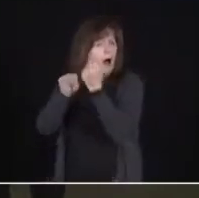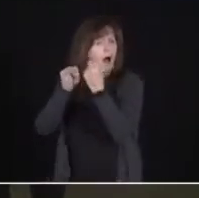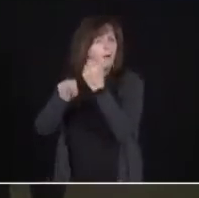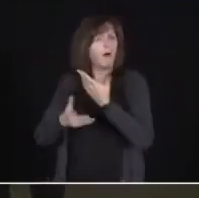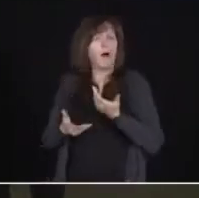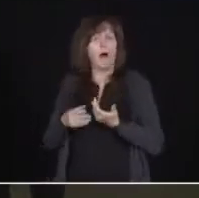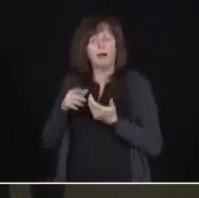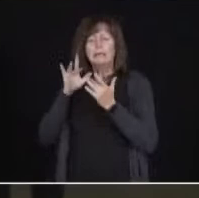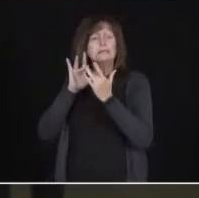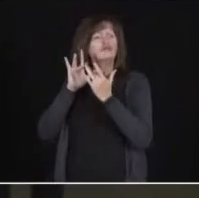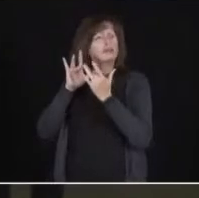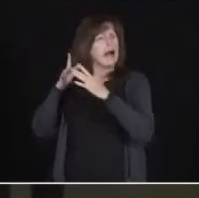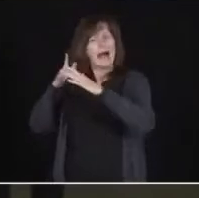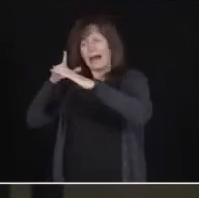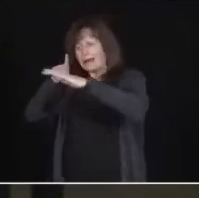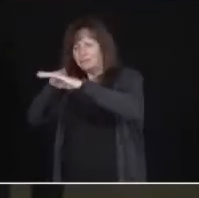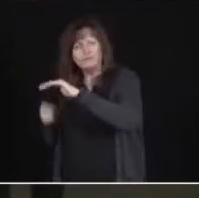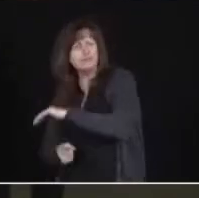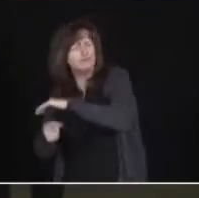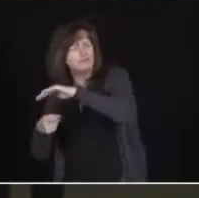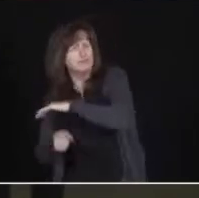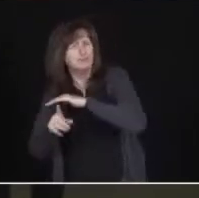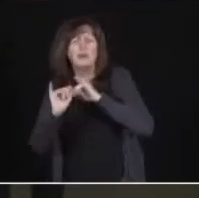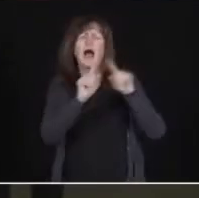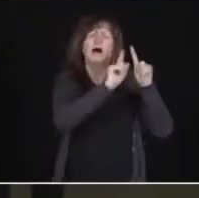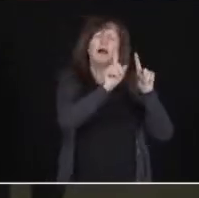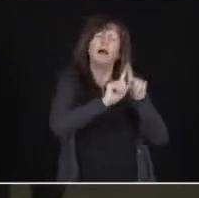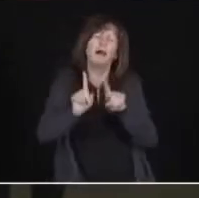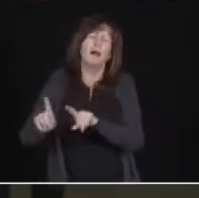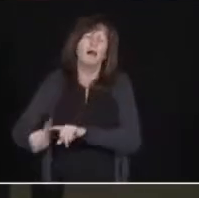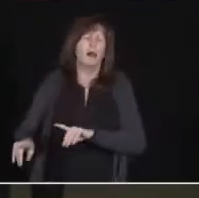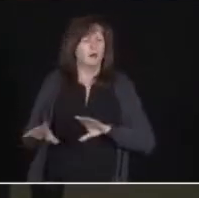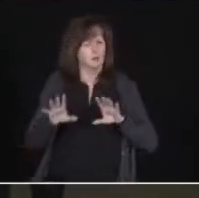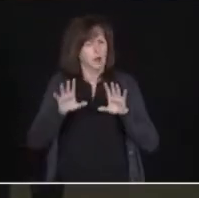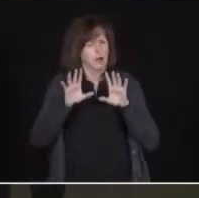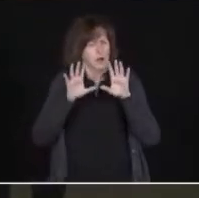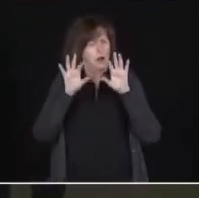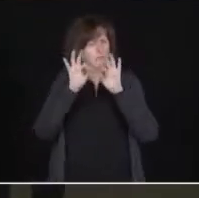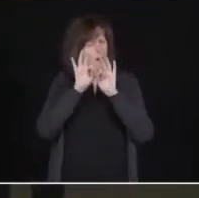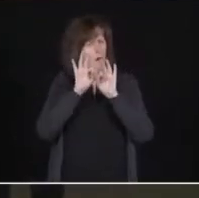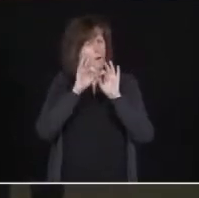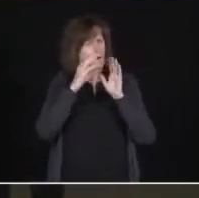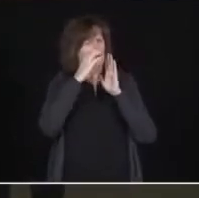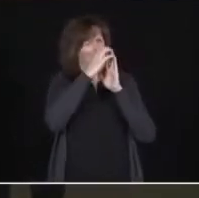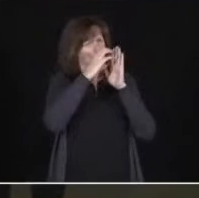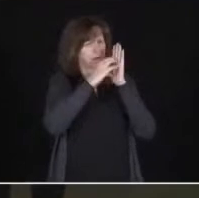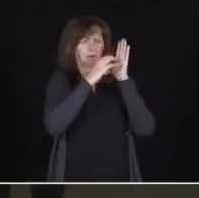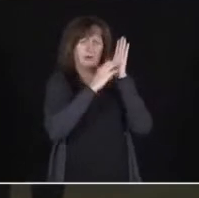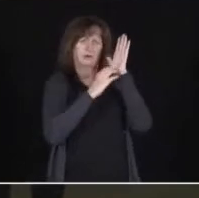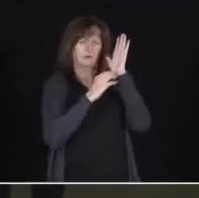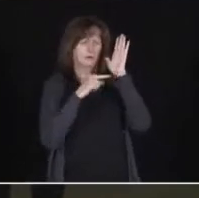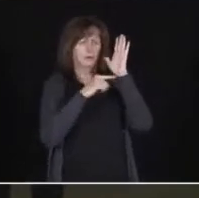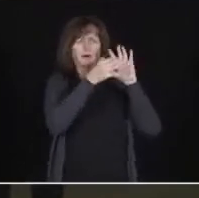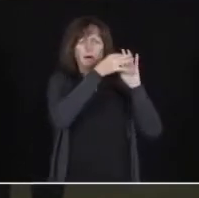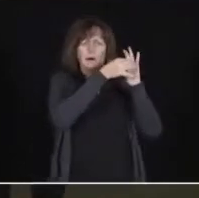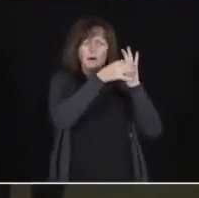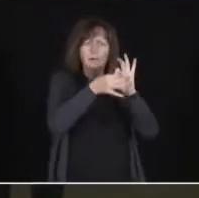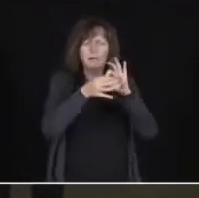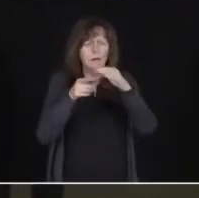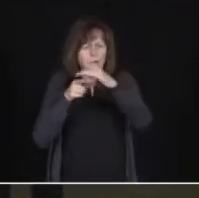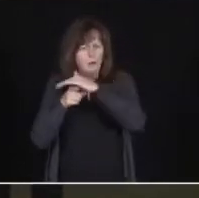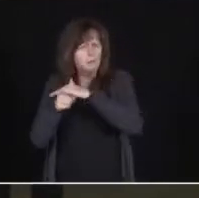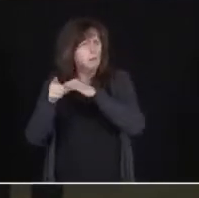previous pieces of legislation for subways and highway projects and using those same provisions to help get shovels in